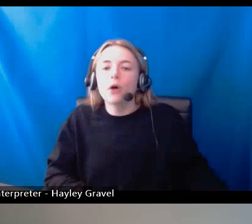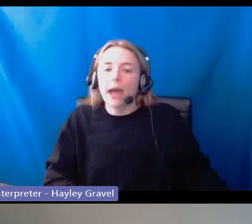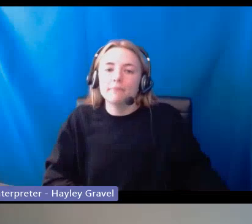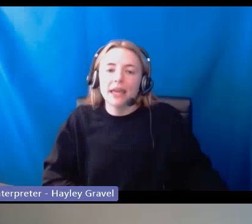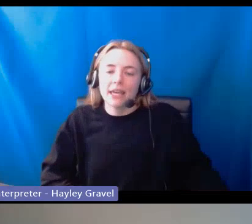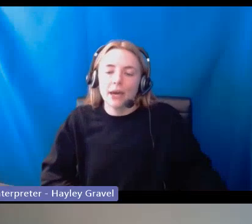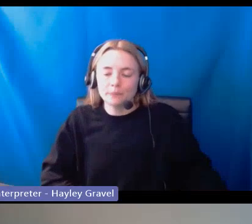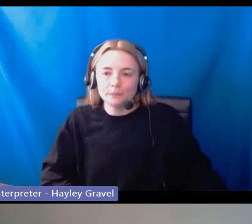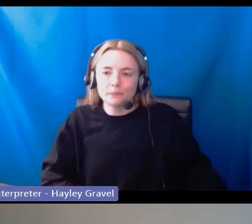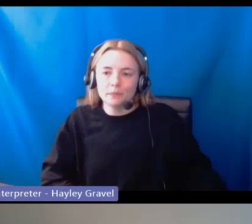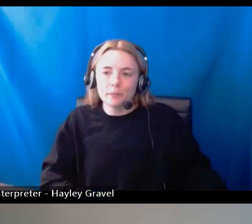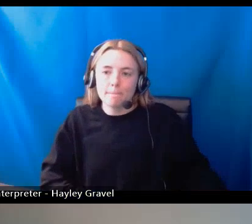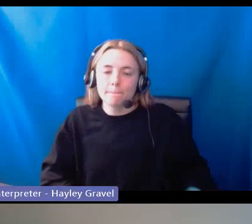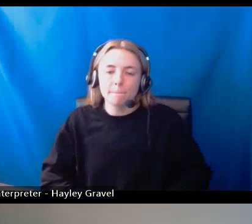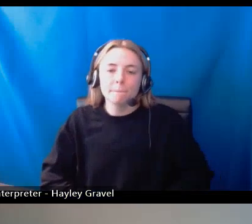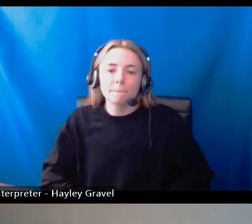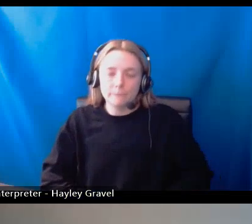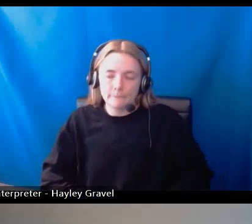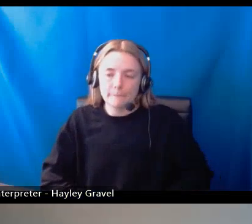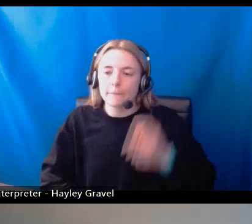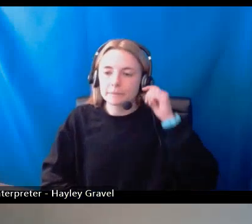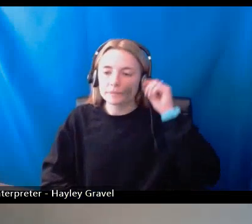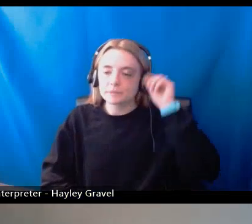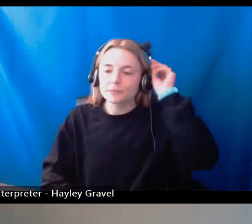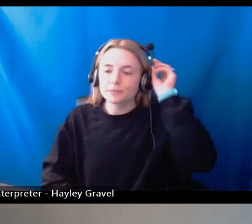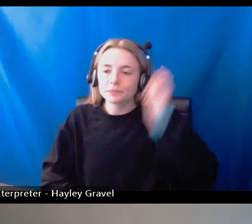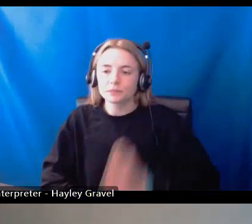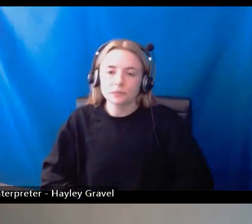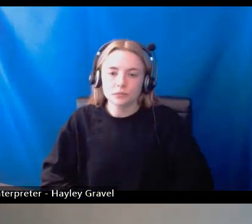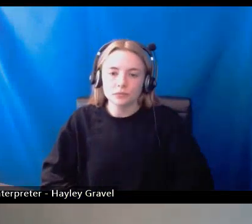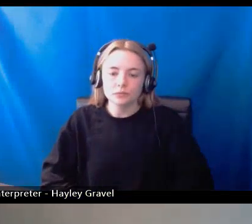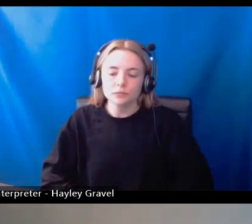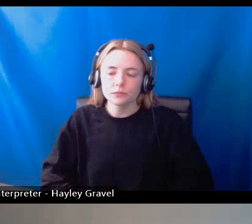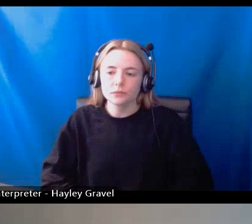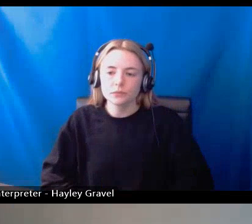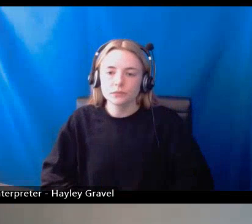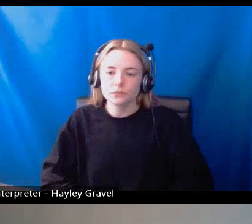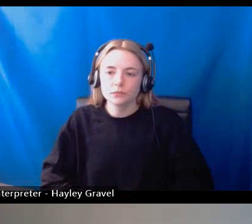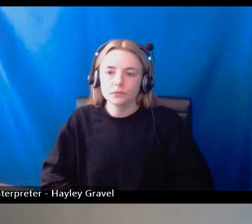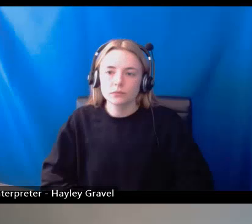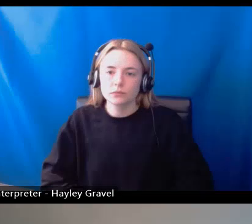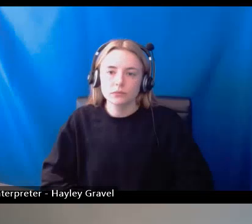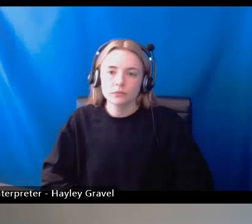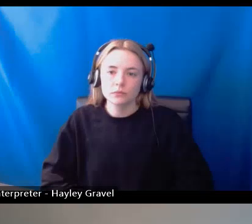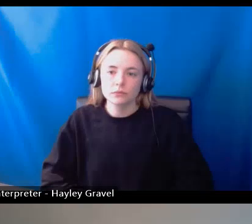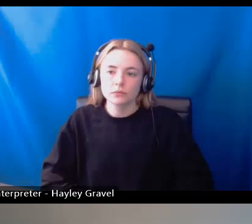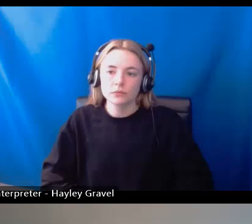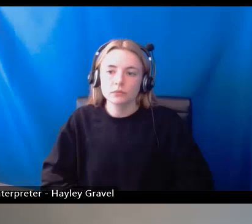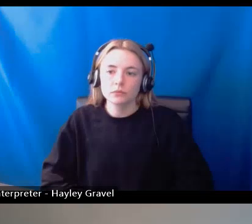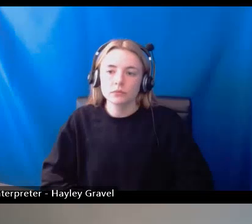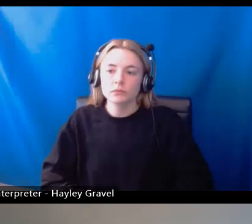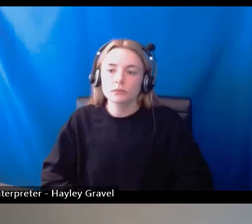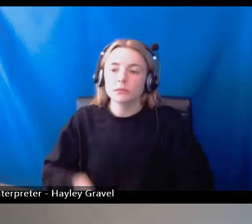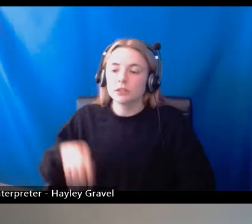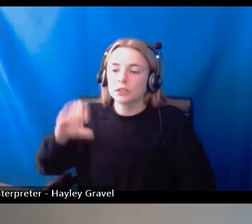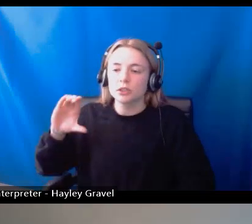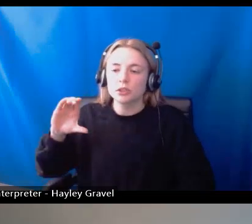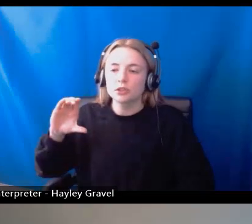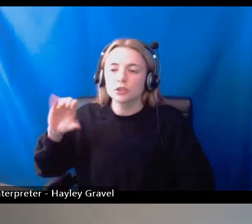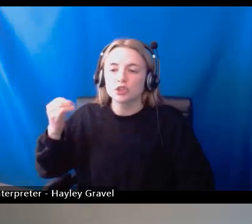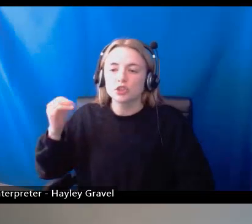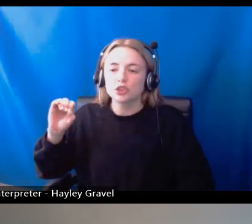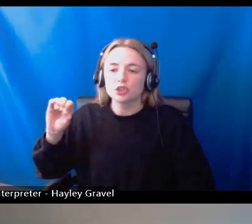Okay, thank you. Jolly, did you get my